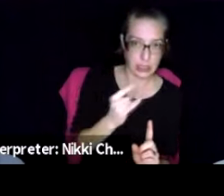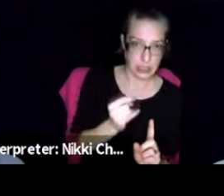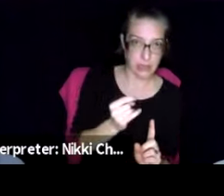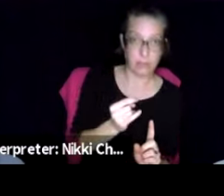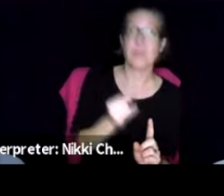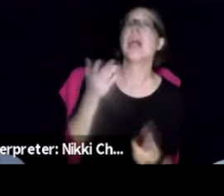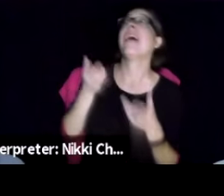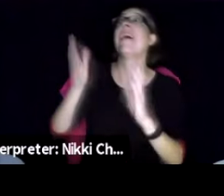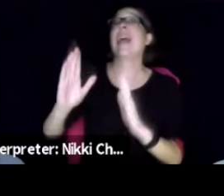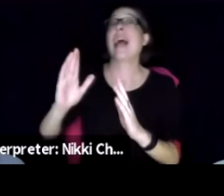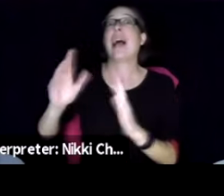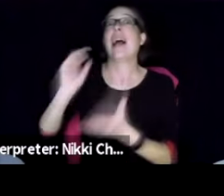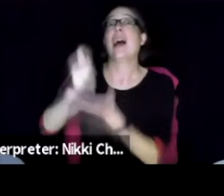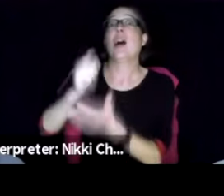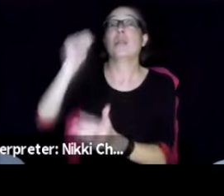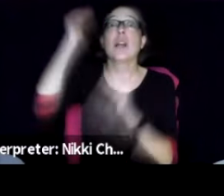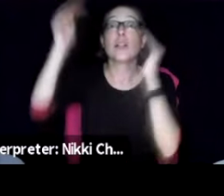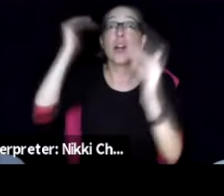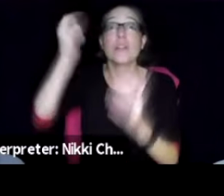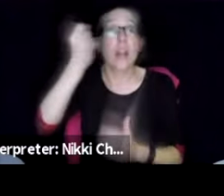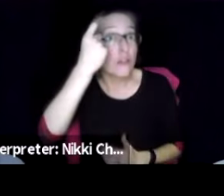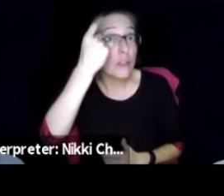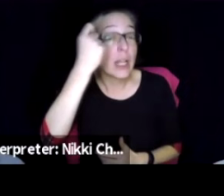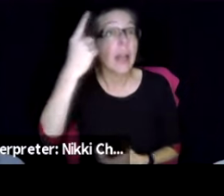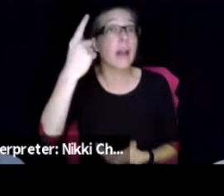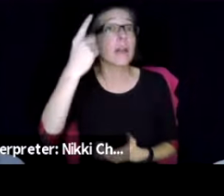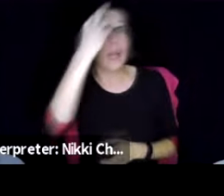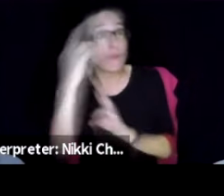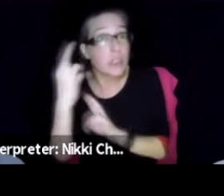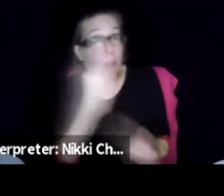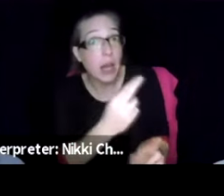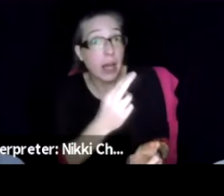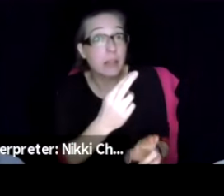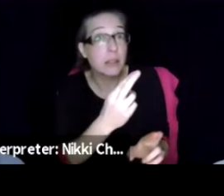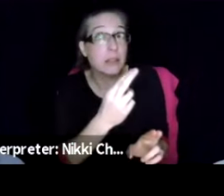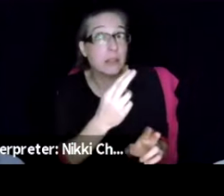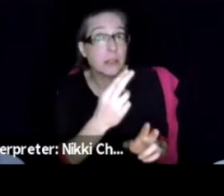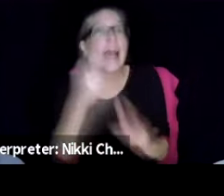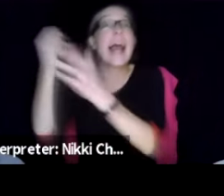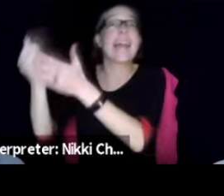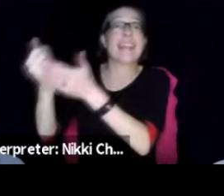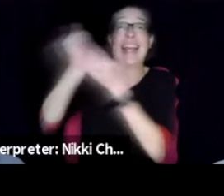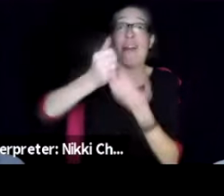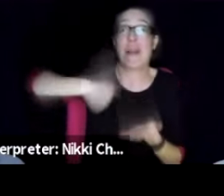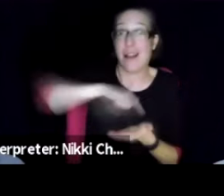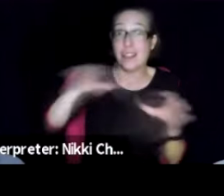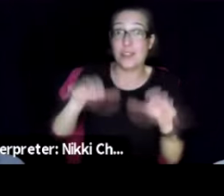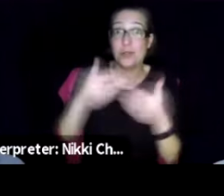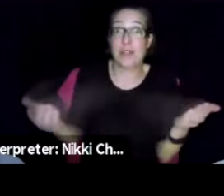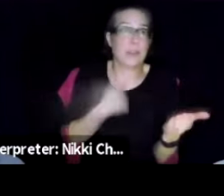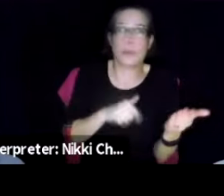decision, and also help us carry out our plans for things that we can't do because of age.